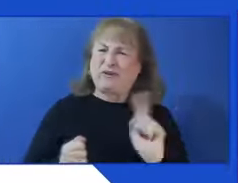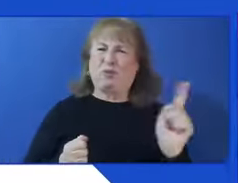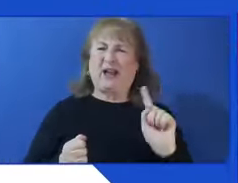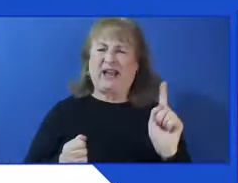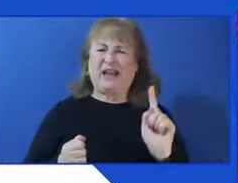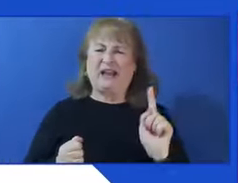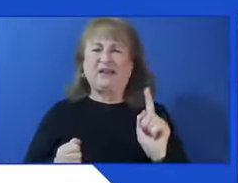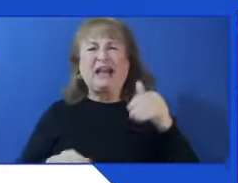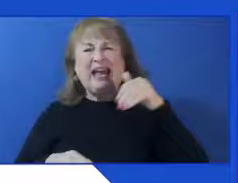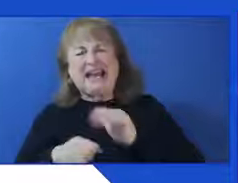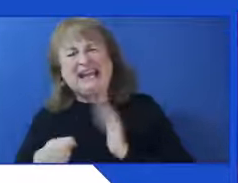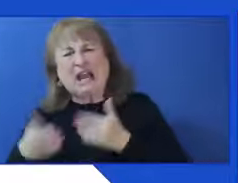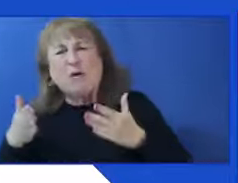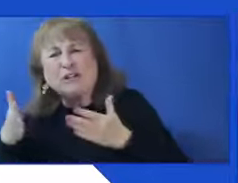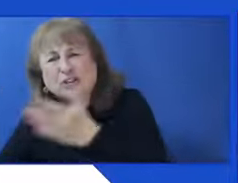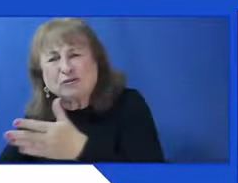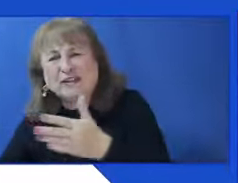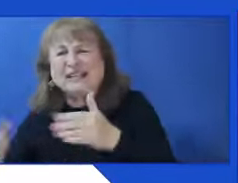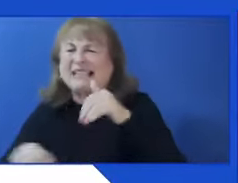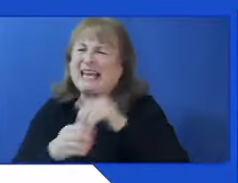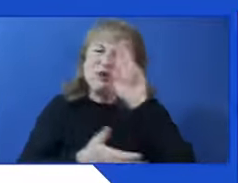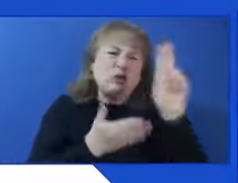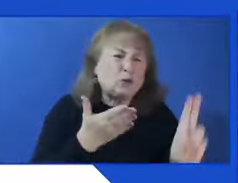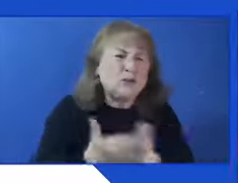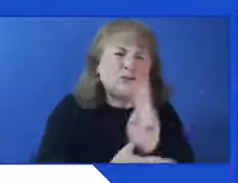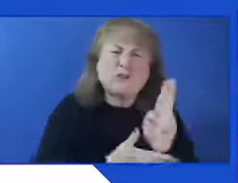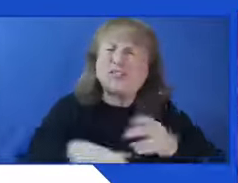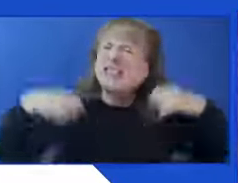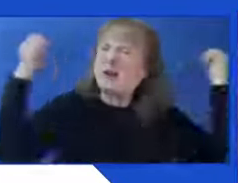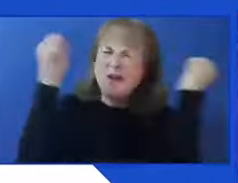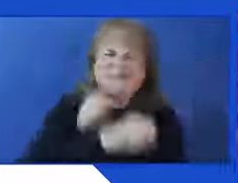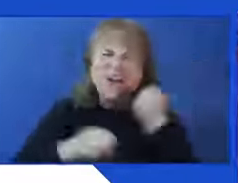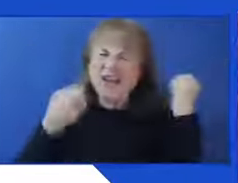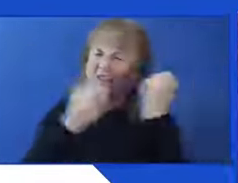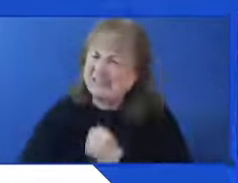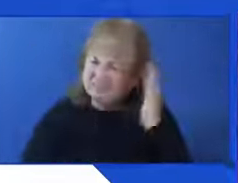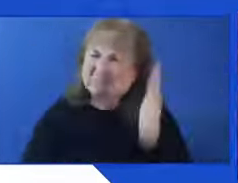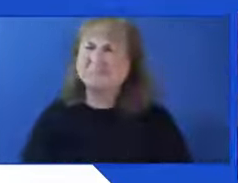our streets and in our universities.